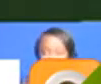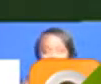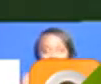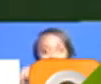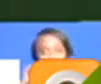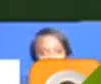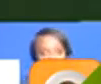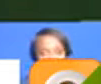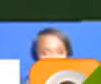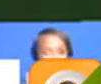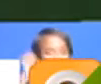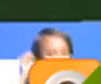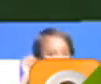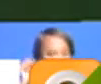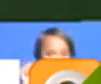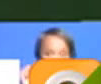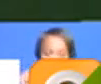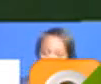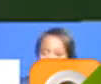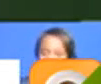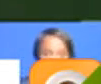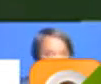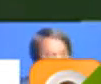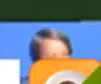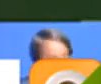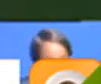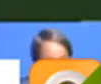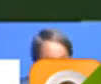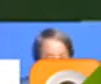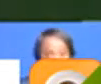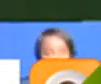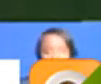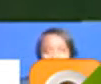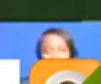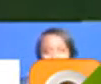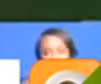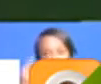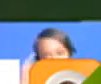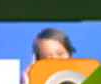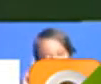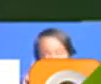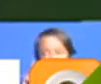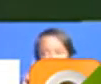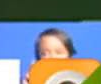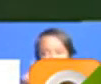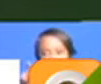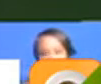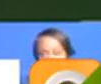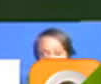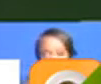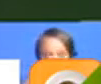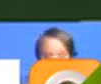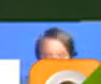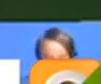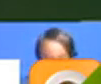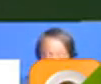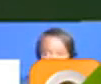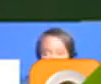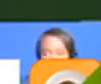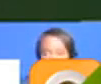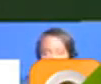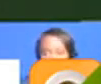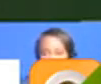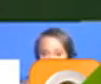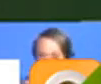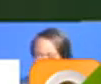sorry, members of the political administration, members of the provincial administration, public servants will not